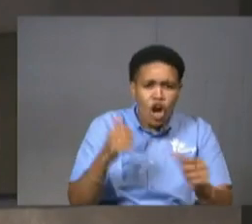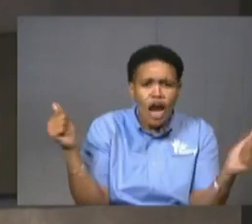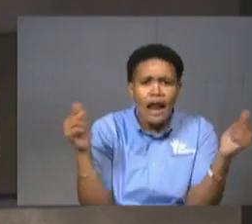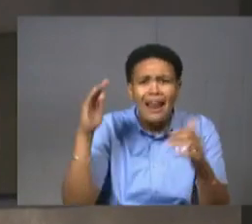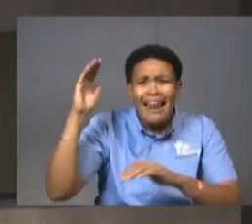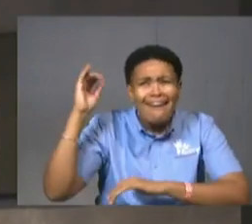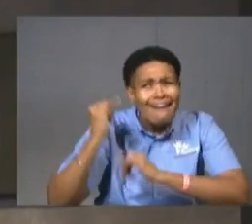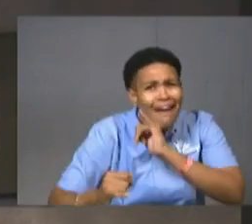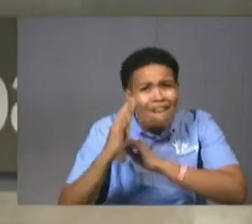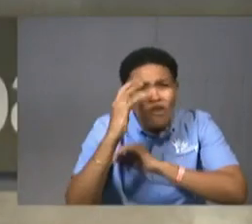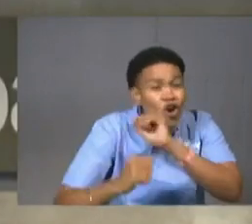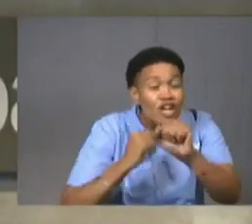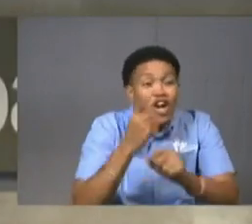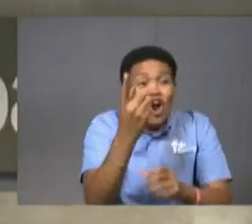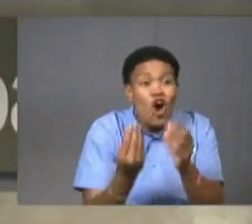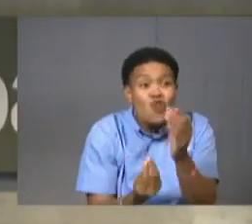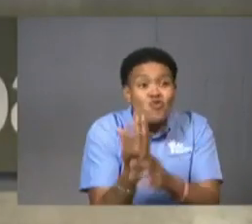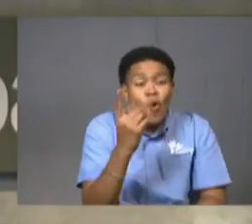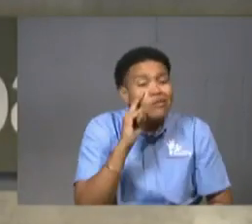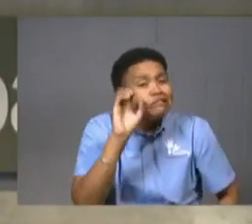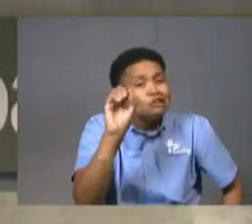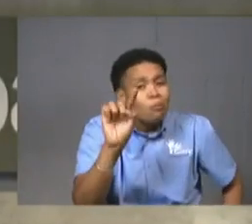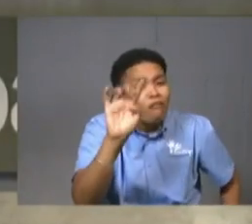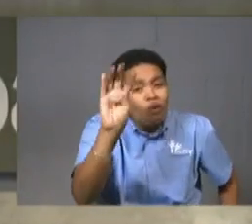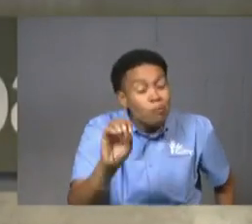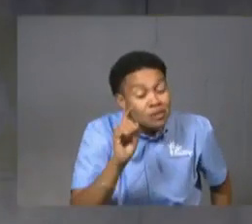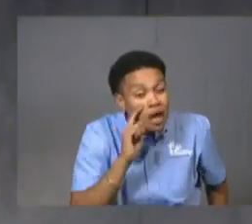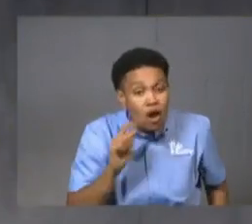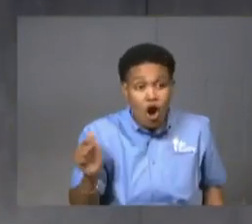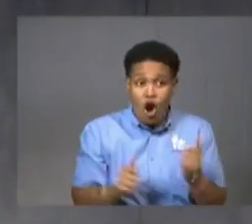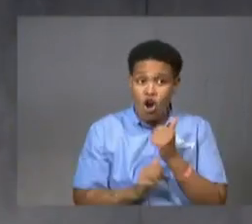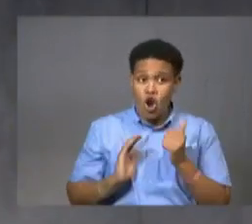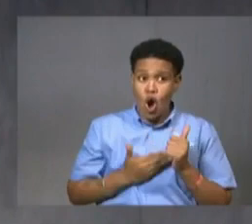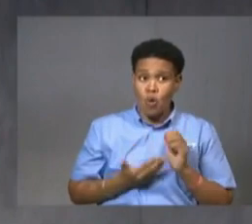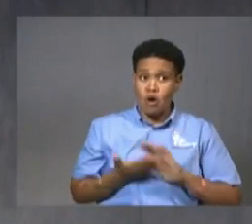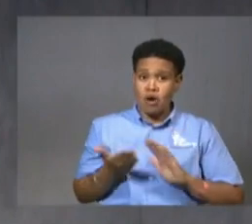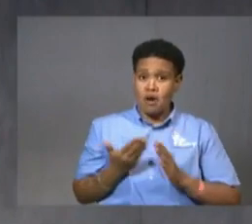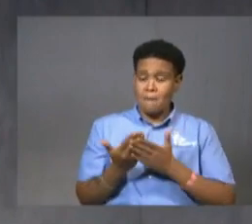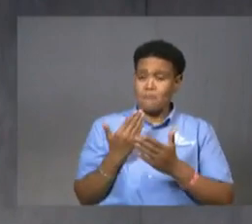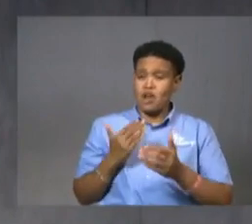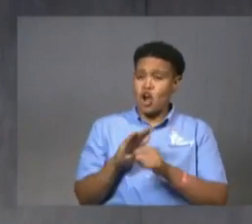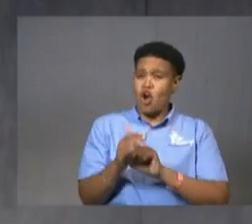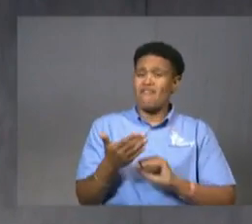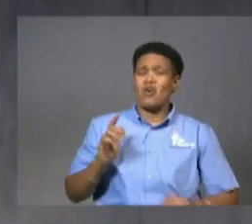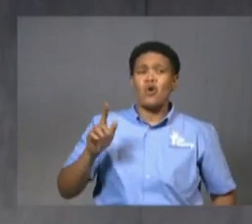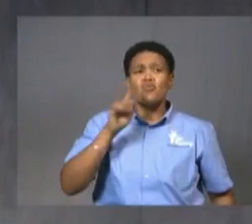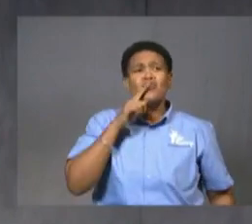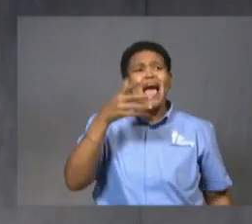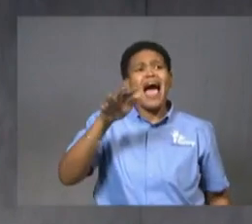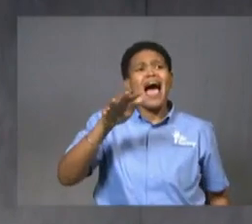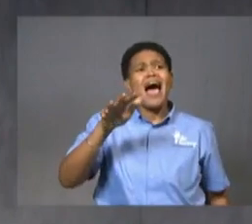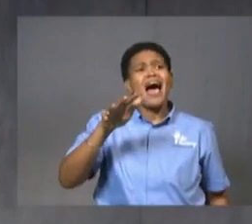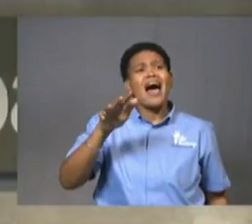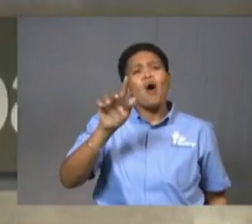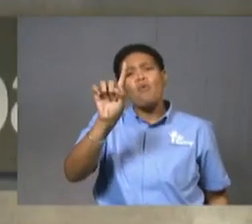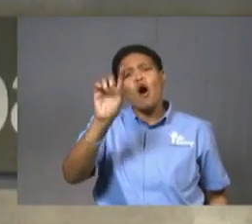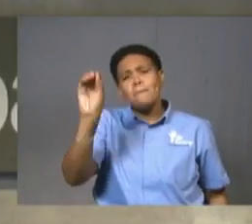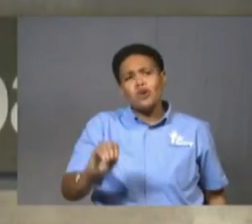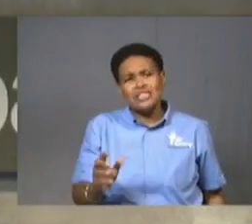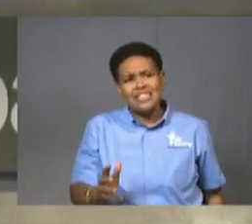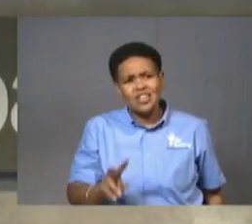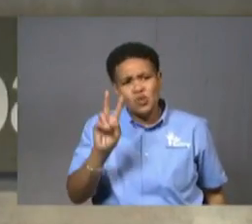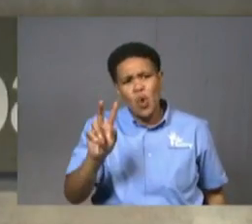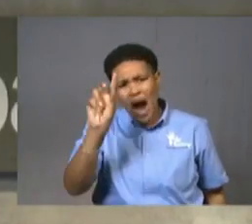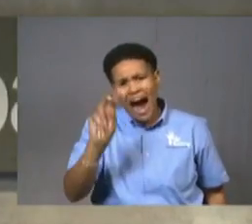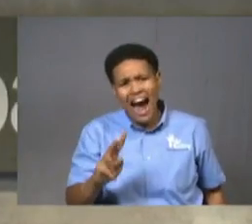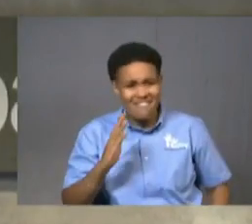growth averaged 0.4%. Under ours, pre-COVID, it averaged 1%.